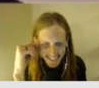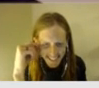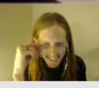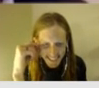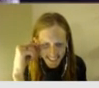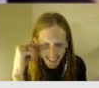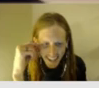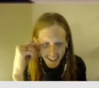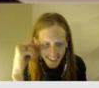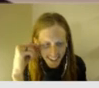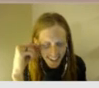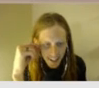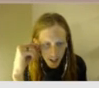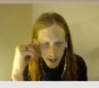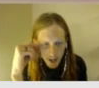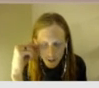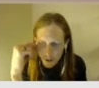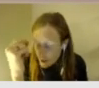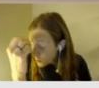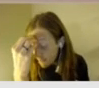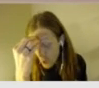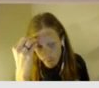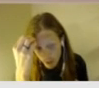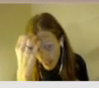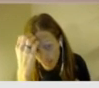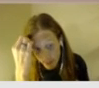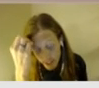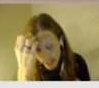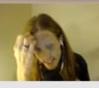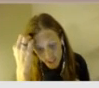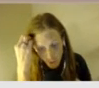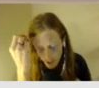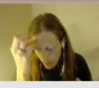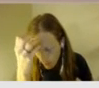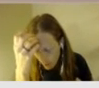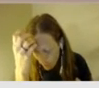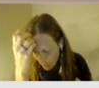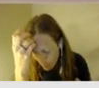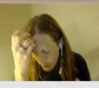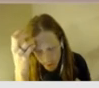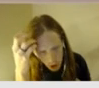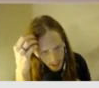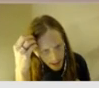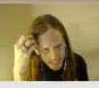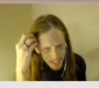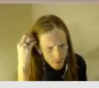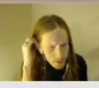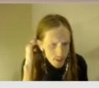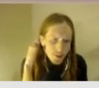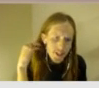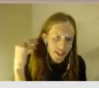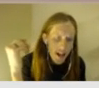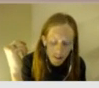better images. So yeah. So you have traveled a lot. I'm curious, what have you learned? How is that different